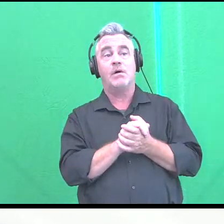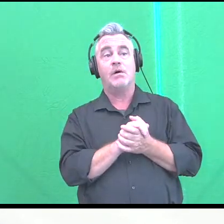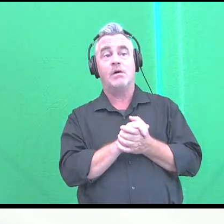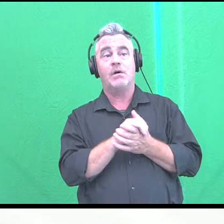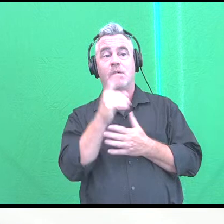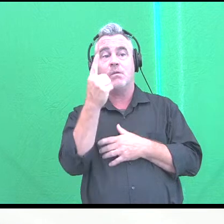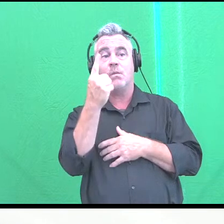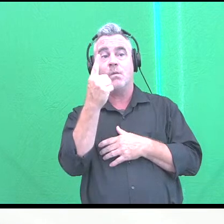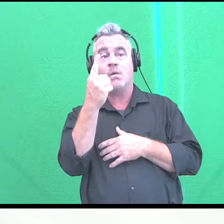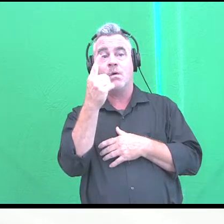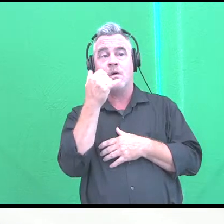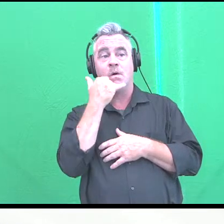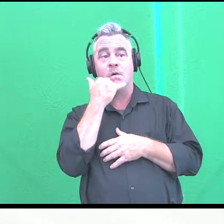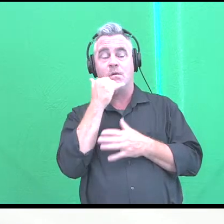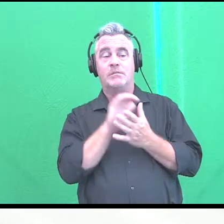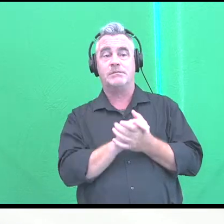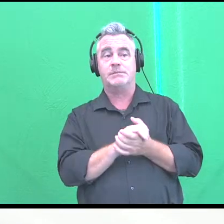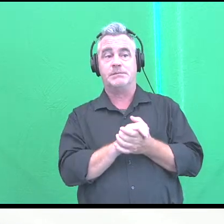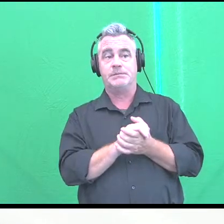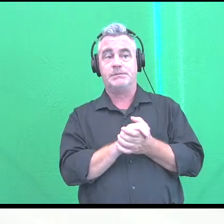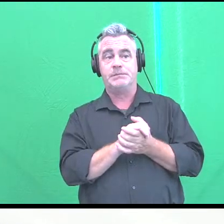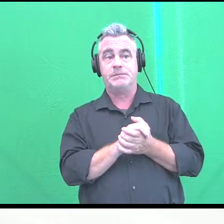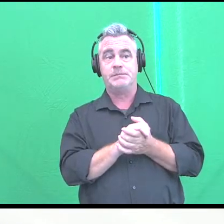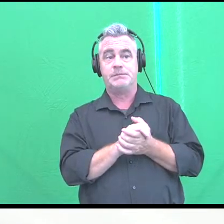Yes, we have one telephonic comment.